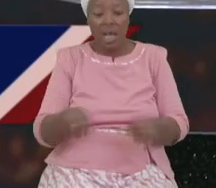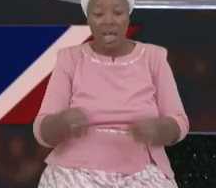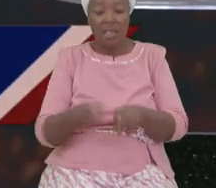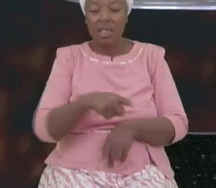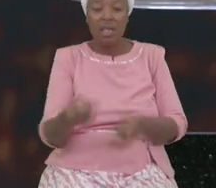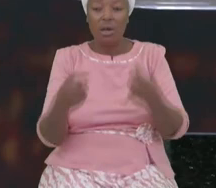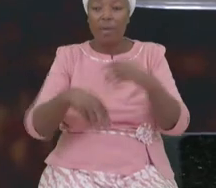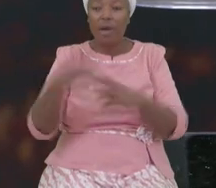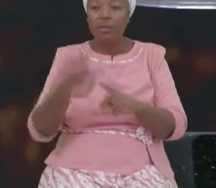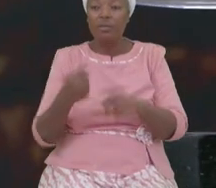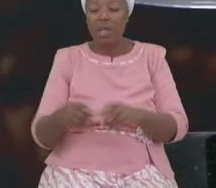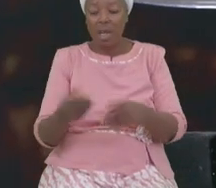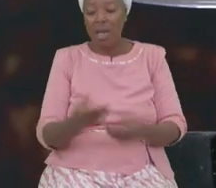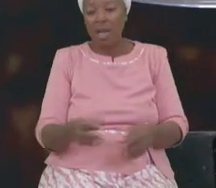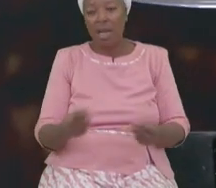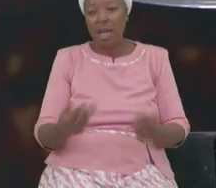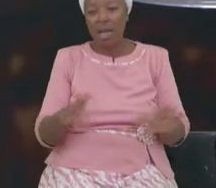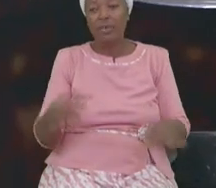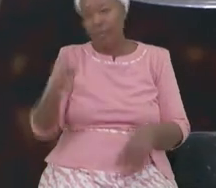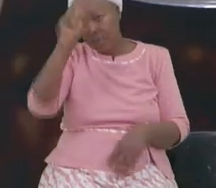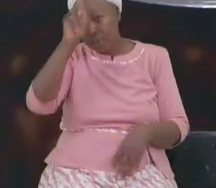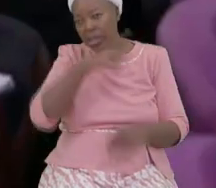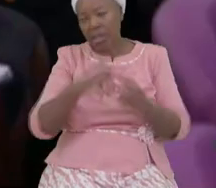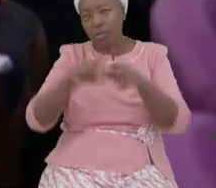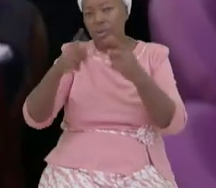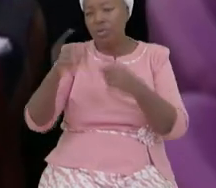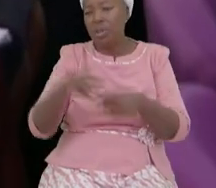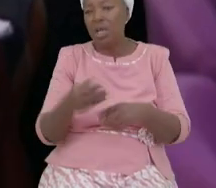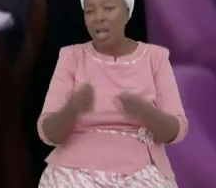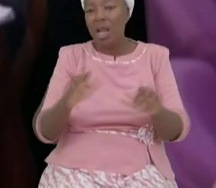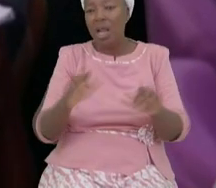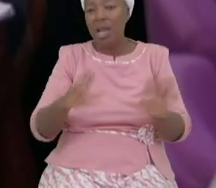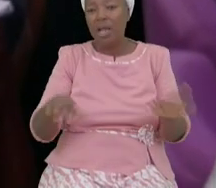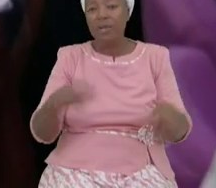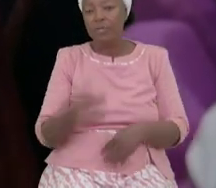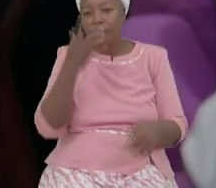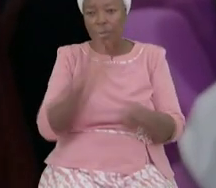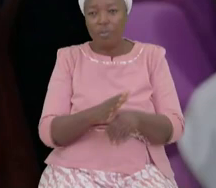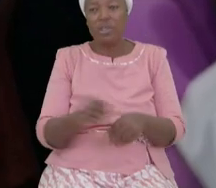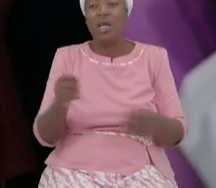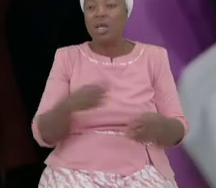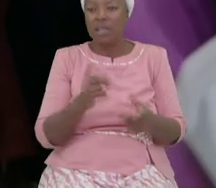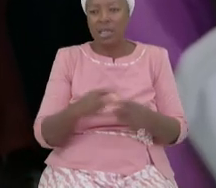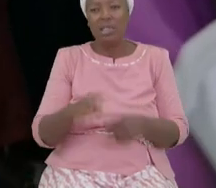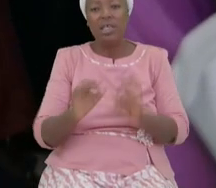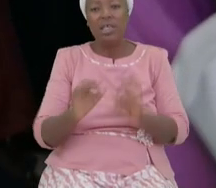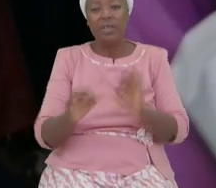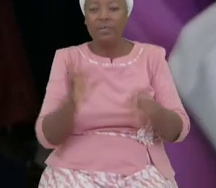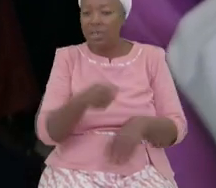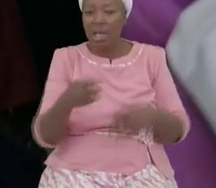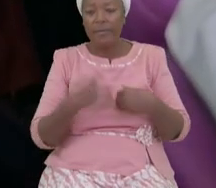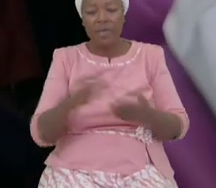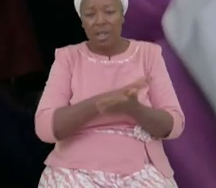they were going to the land of Canaan. If they had had a cleansed heart, if they